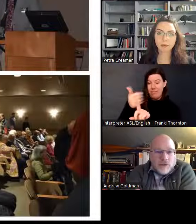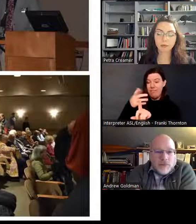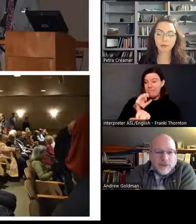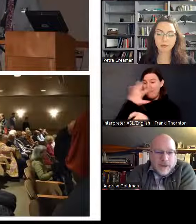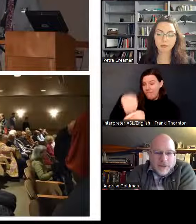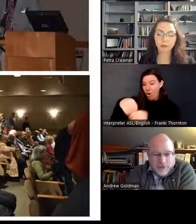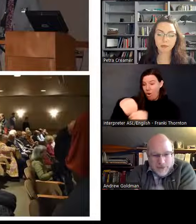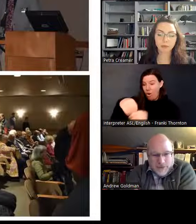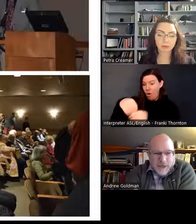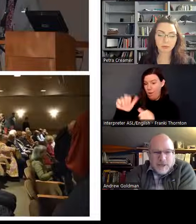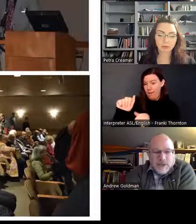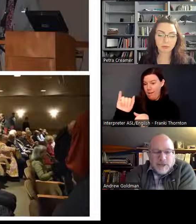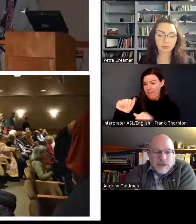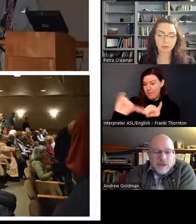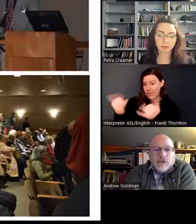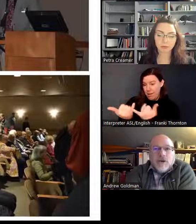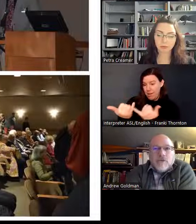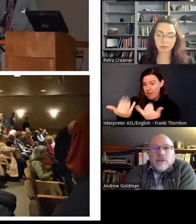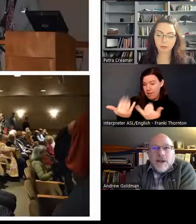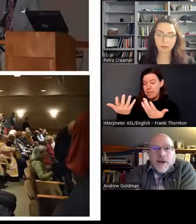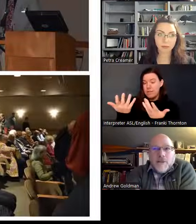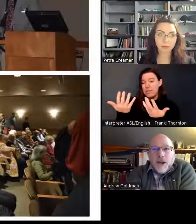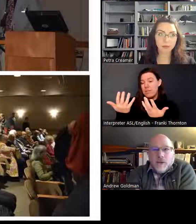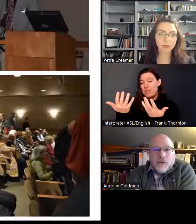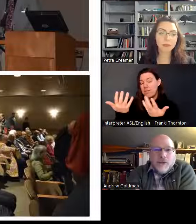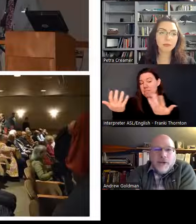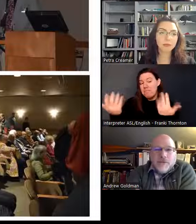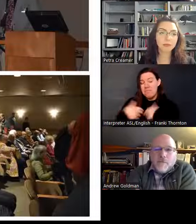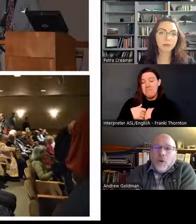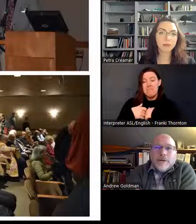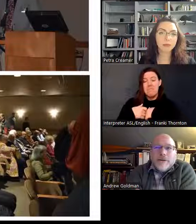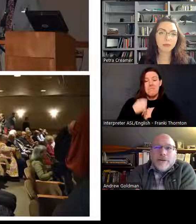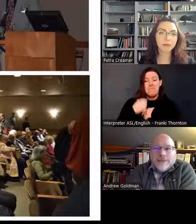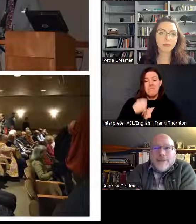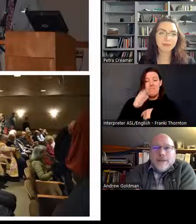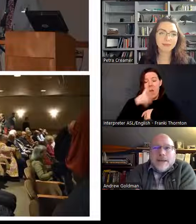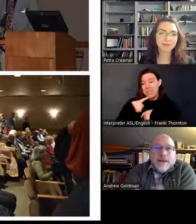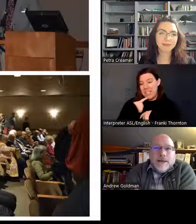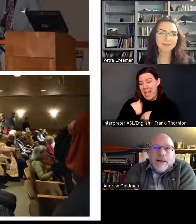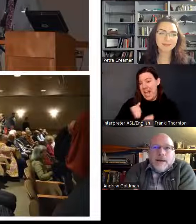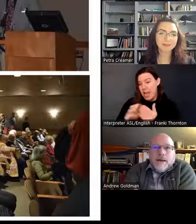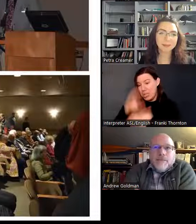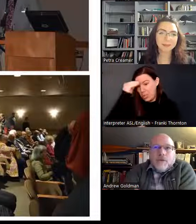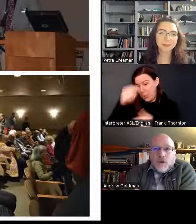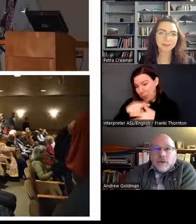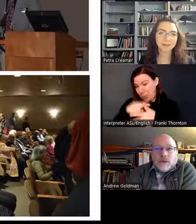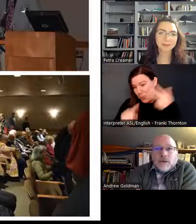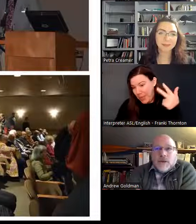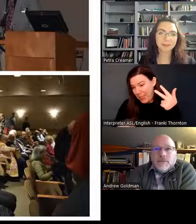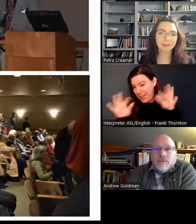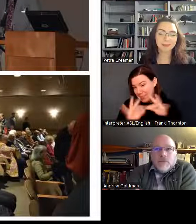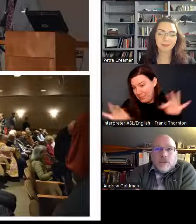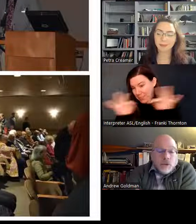do something like this, I guess as a teacher, I would say I learned 3 important lessons. The